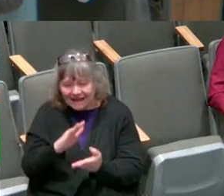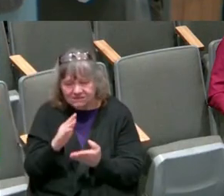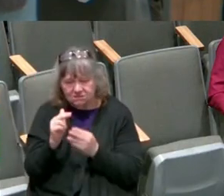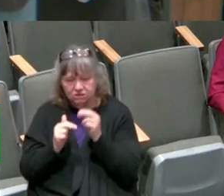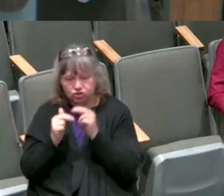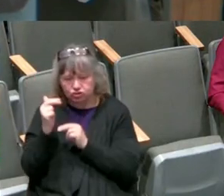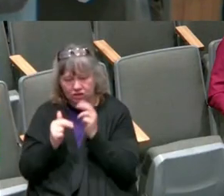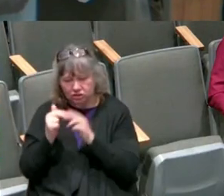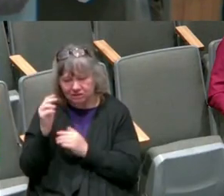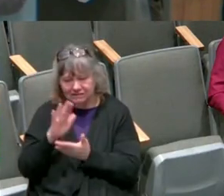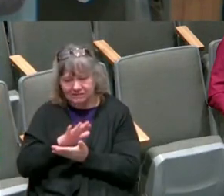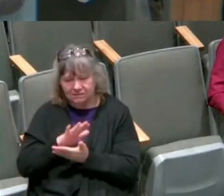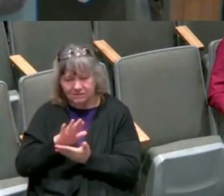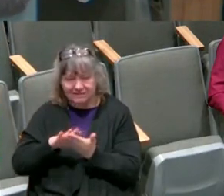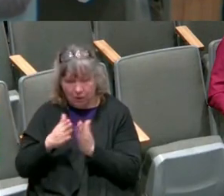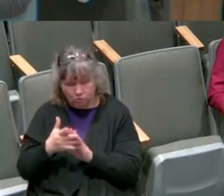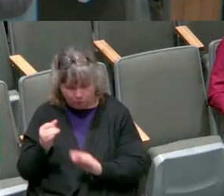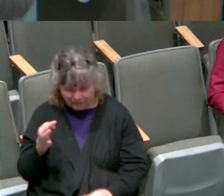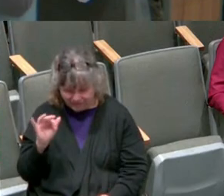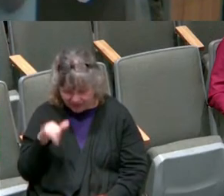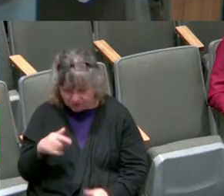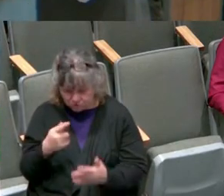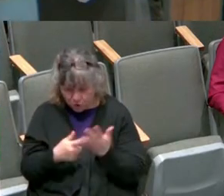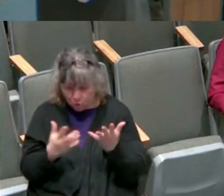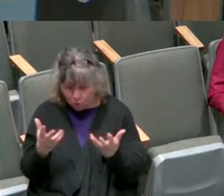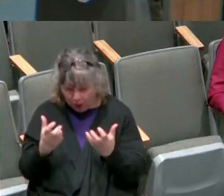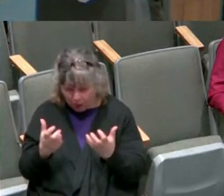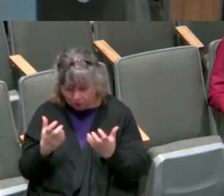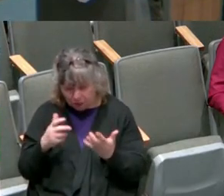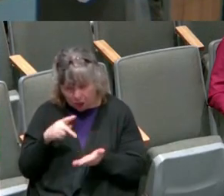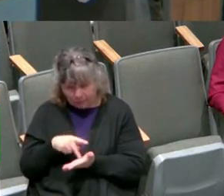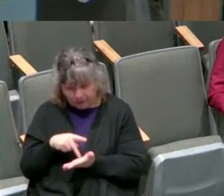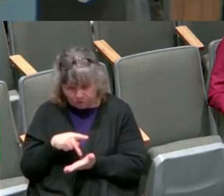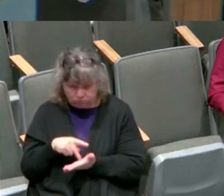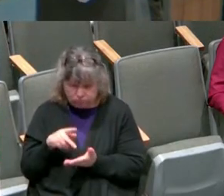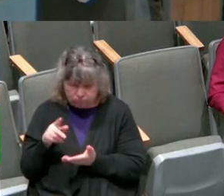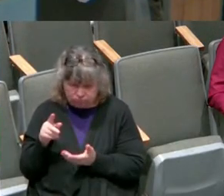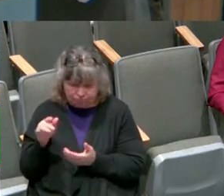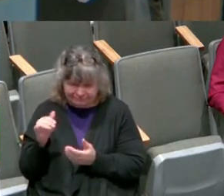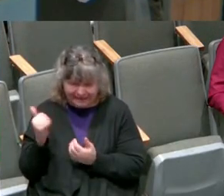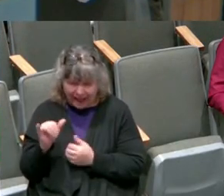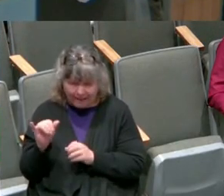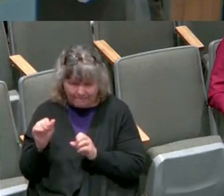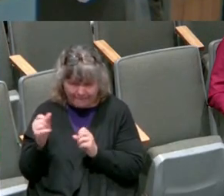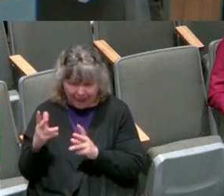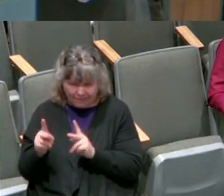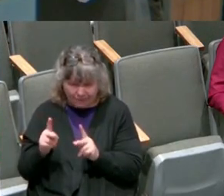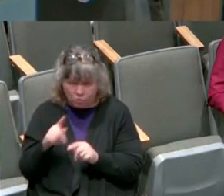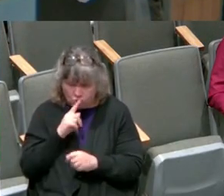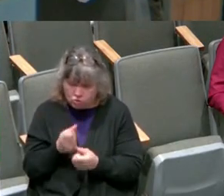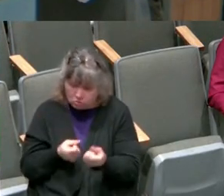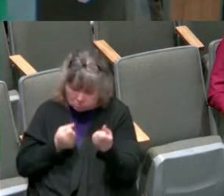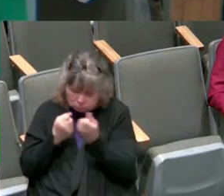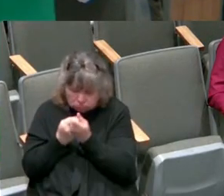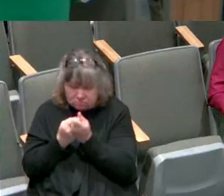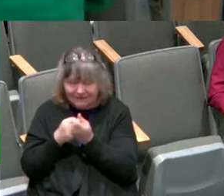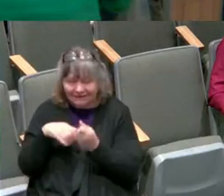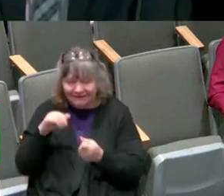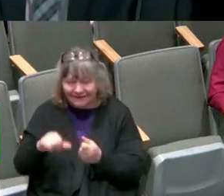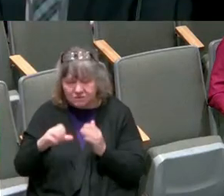in the town so if that is what you want in Hopkinton as many people do you should vote for this